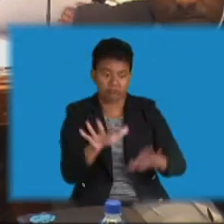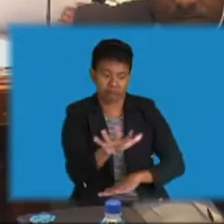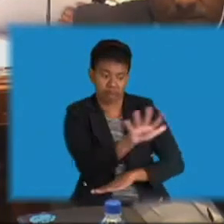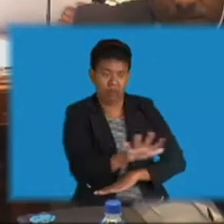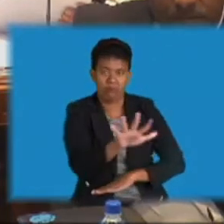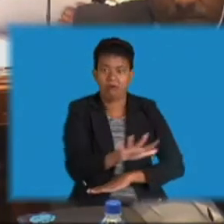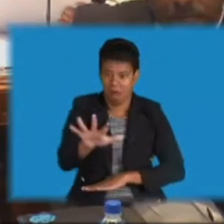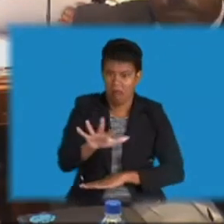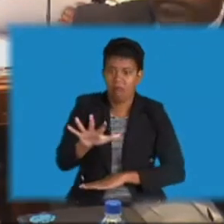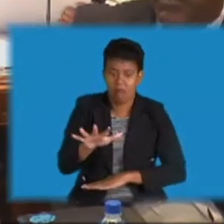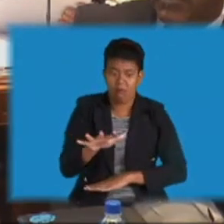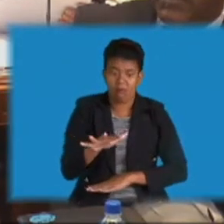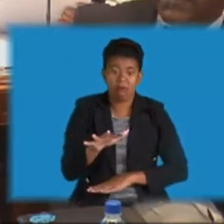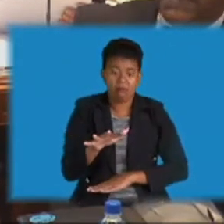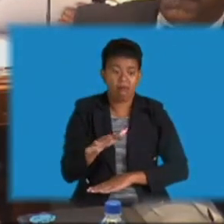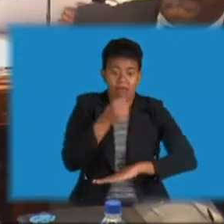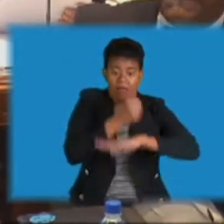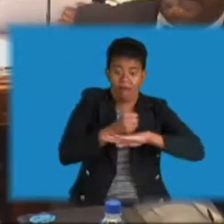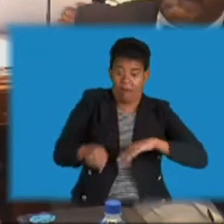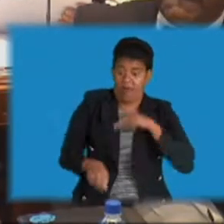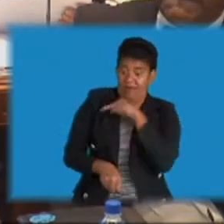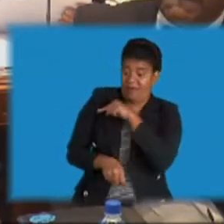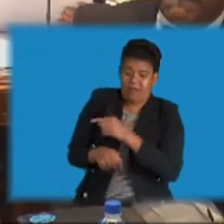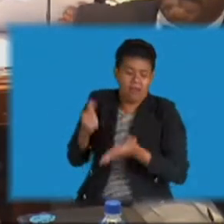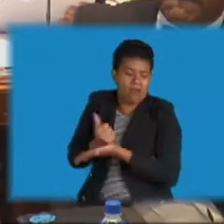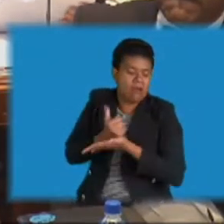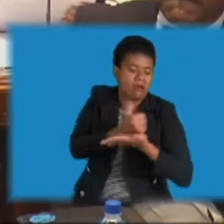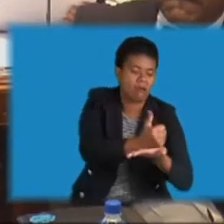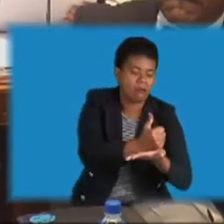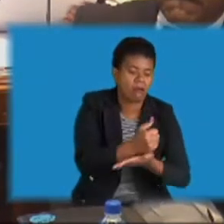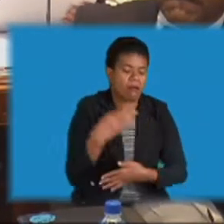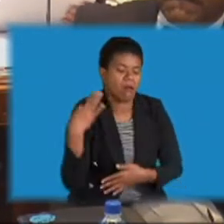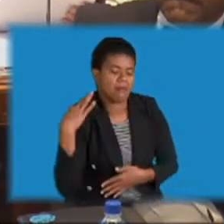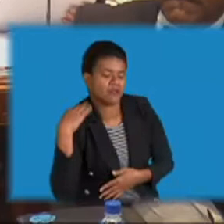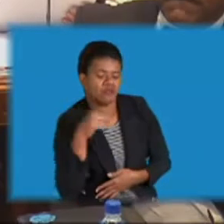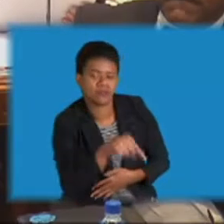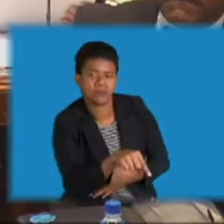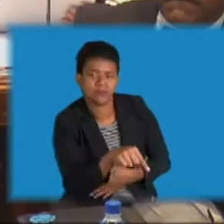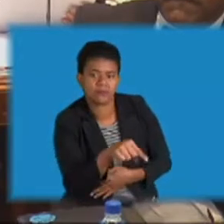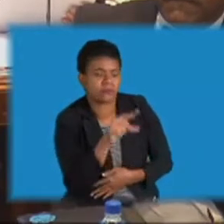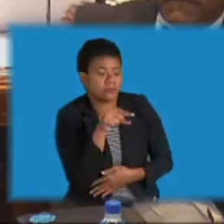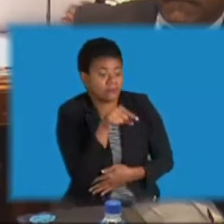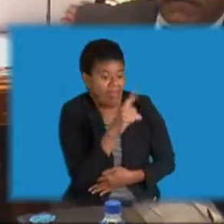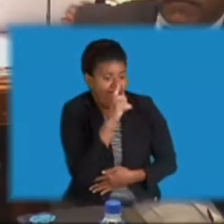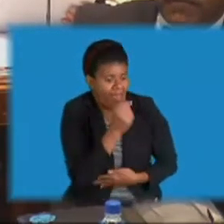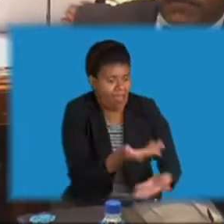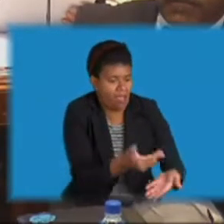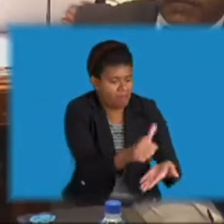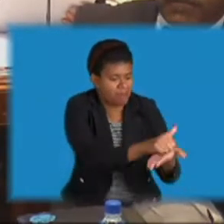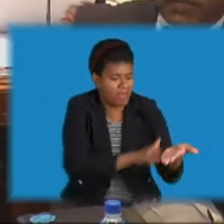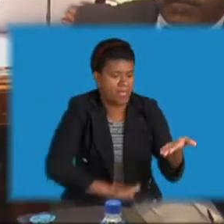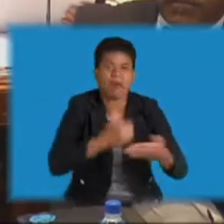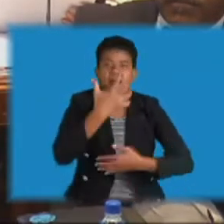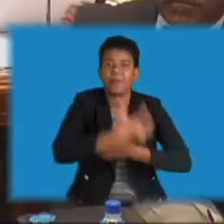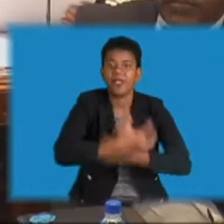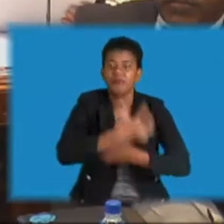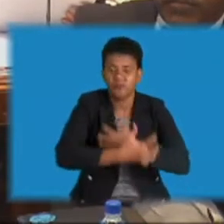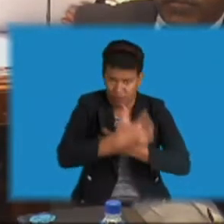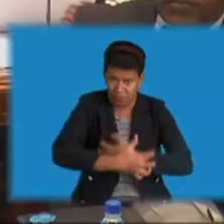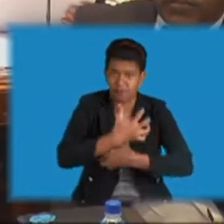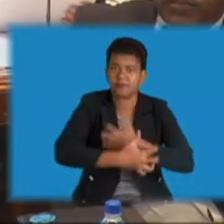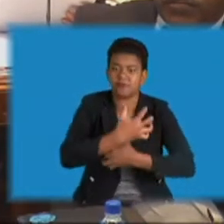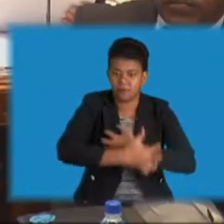supported SCARP applications to allow these landowners to invest in machines for harvesting purposes.